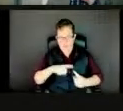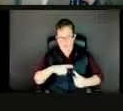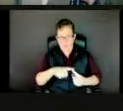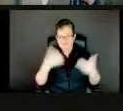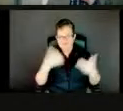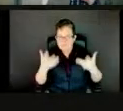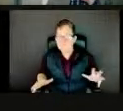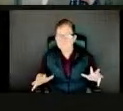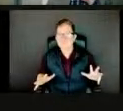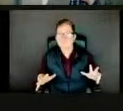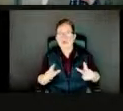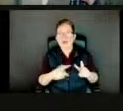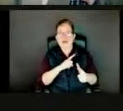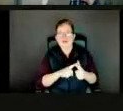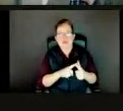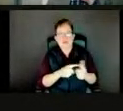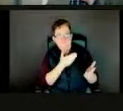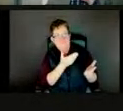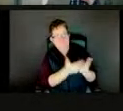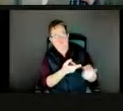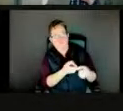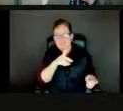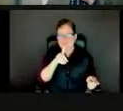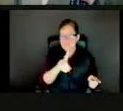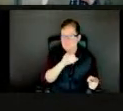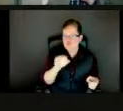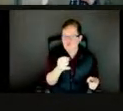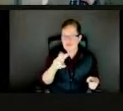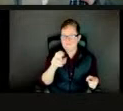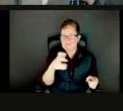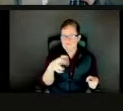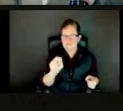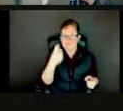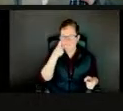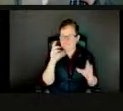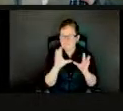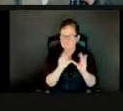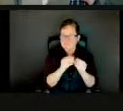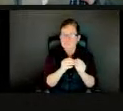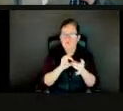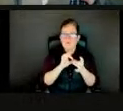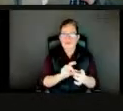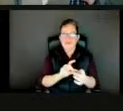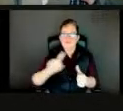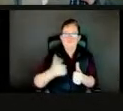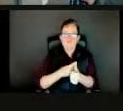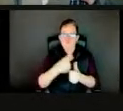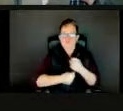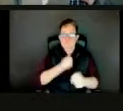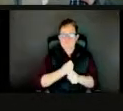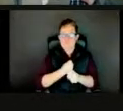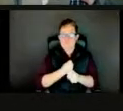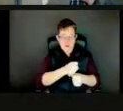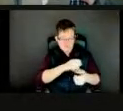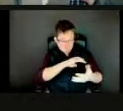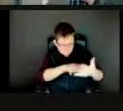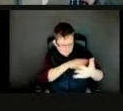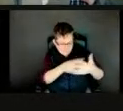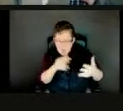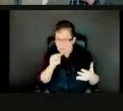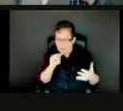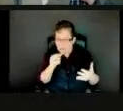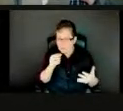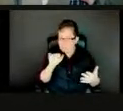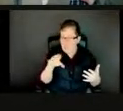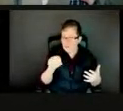the testimony from DJ Vincent during our last session in terms of the first year metrics on the micro shelter sites that